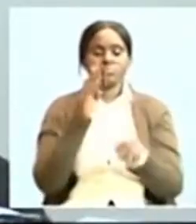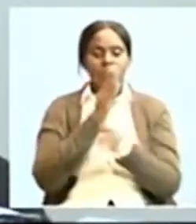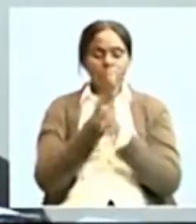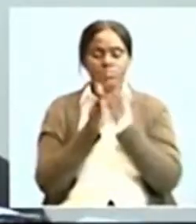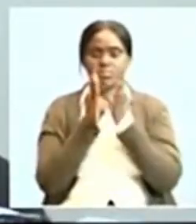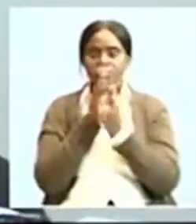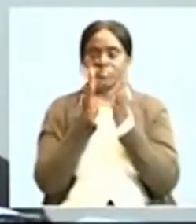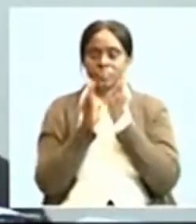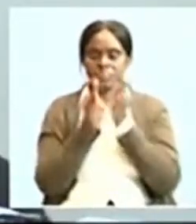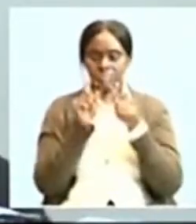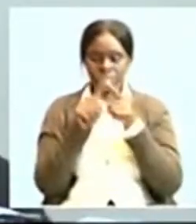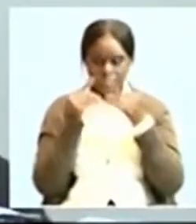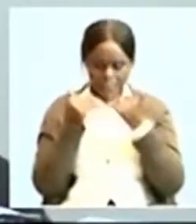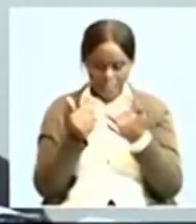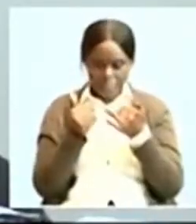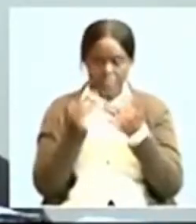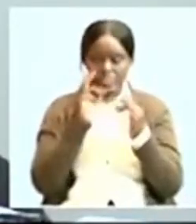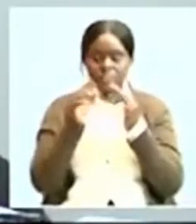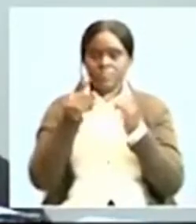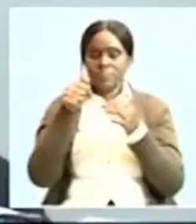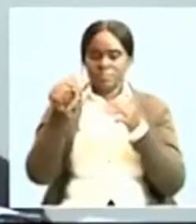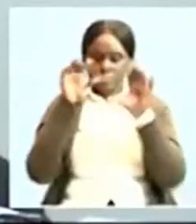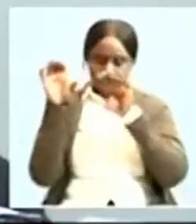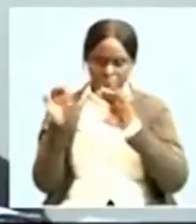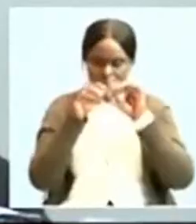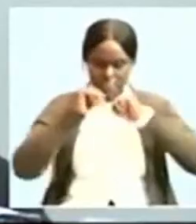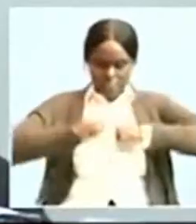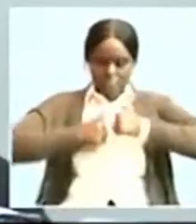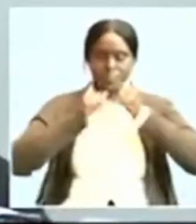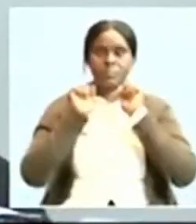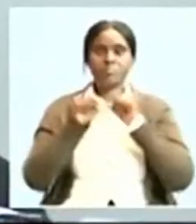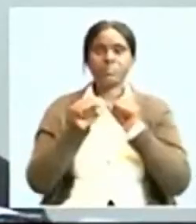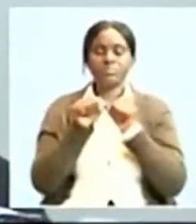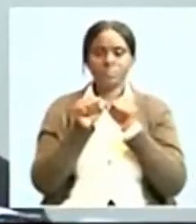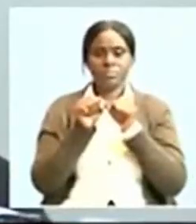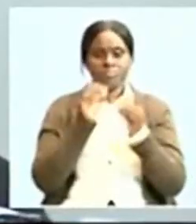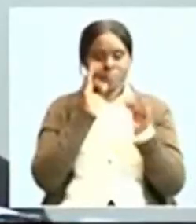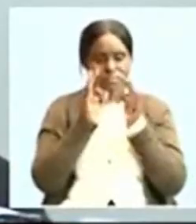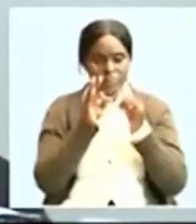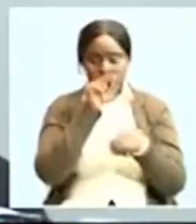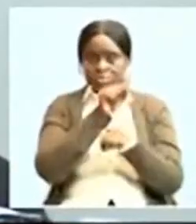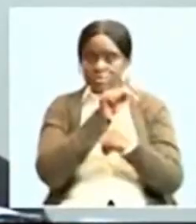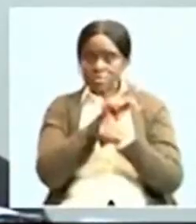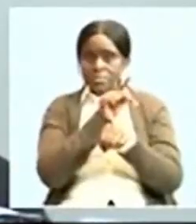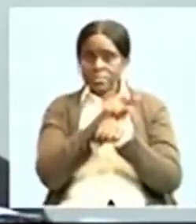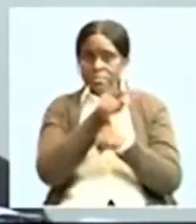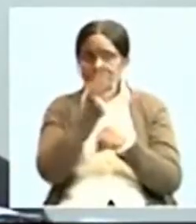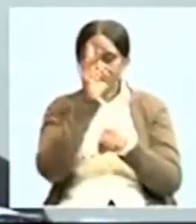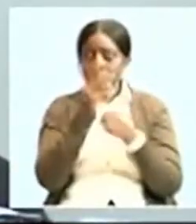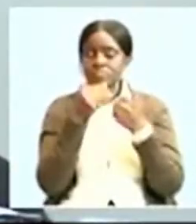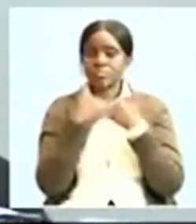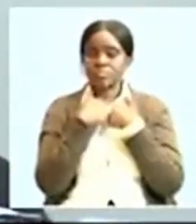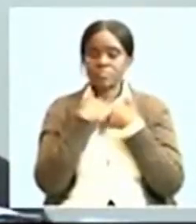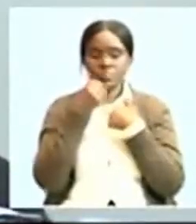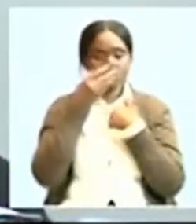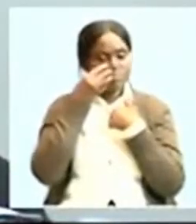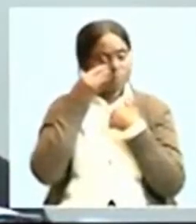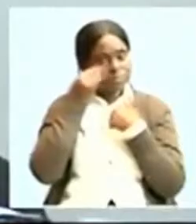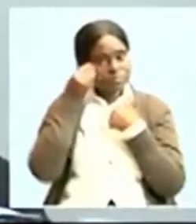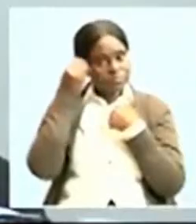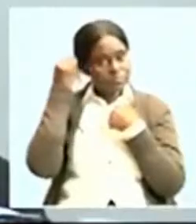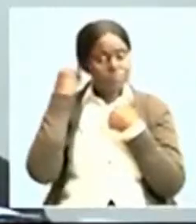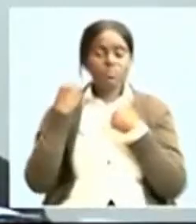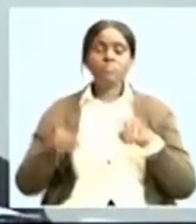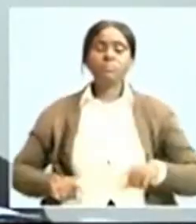buildings. But nowadays, if you are going to do ourselves, if a project to have